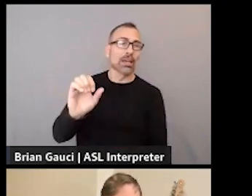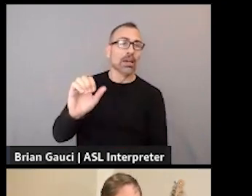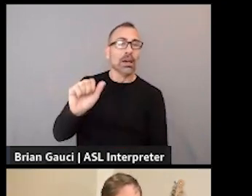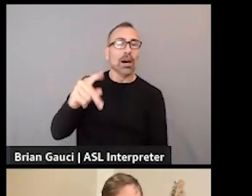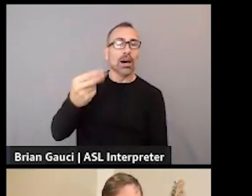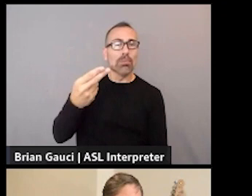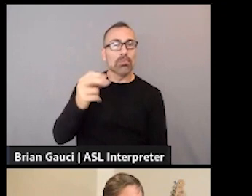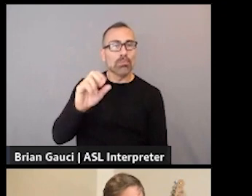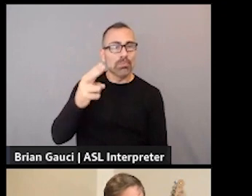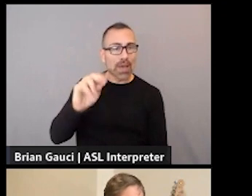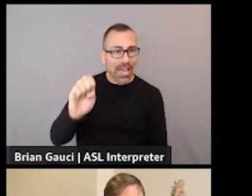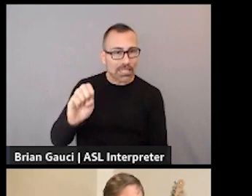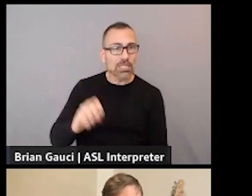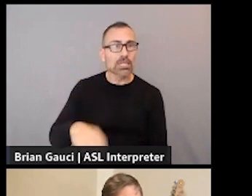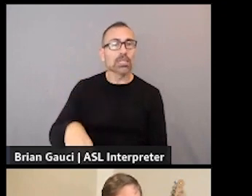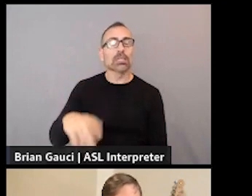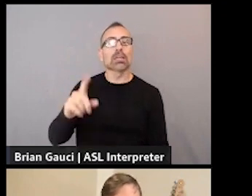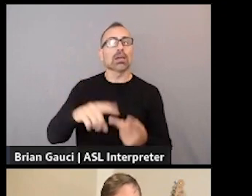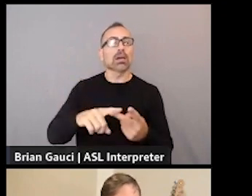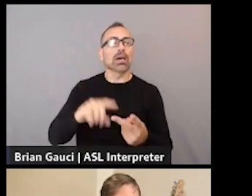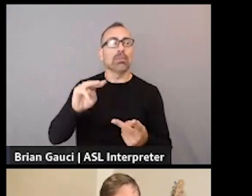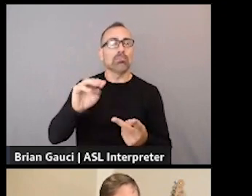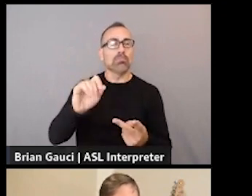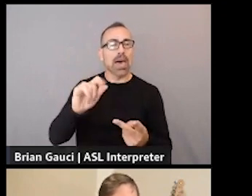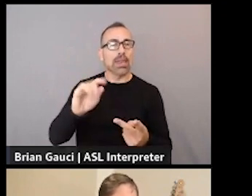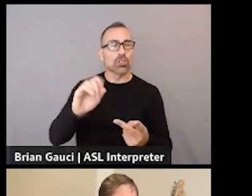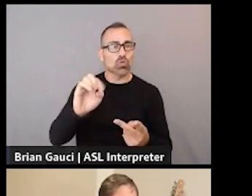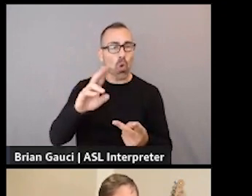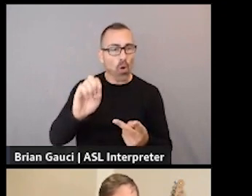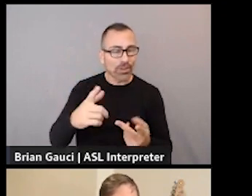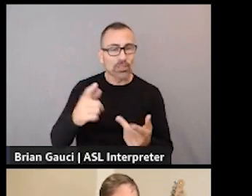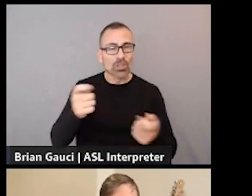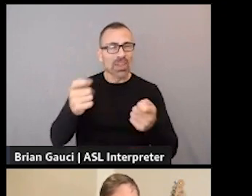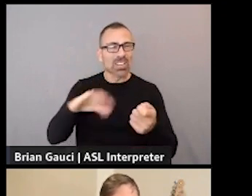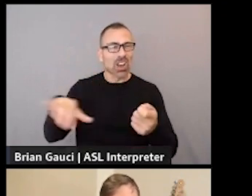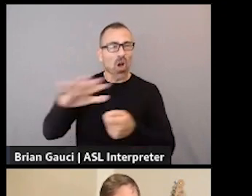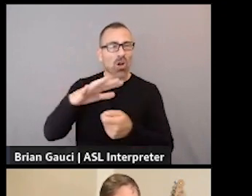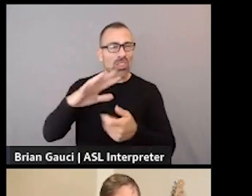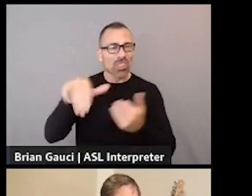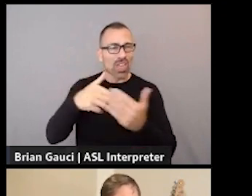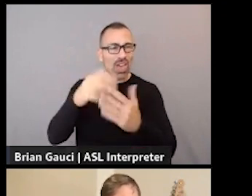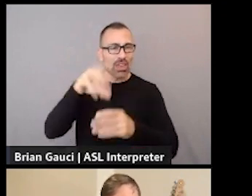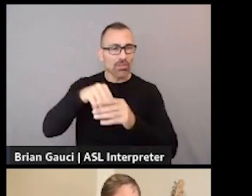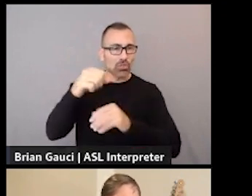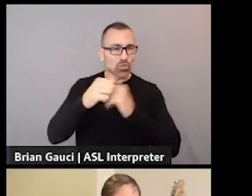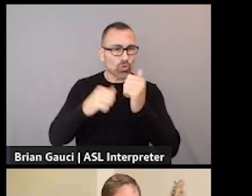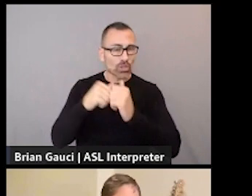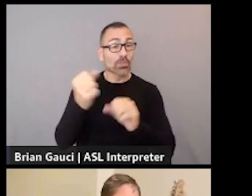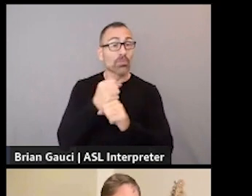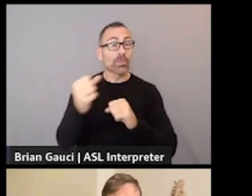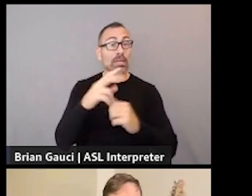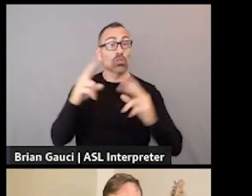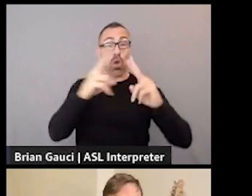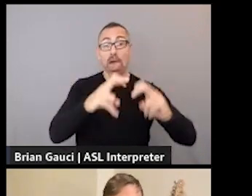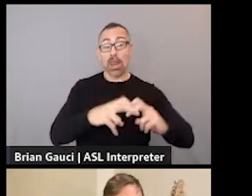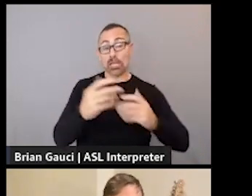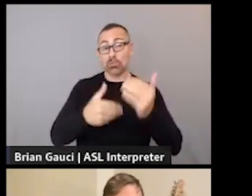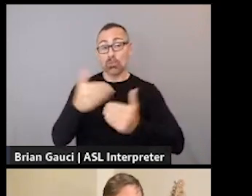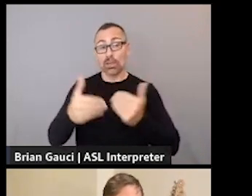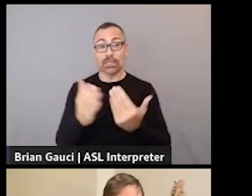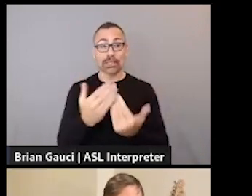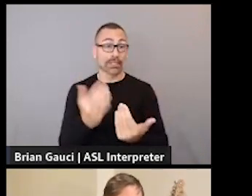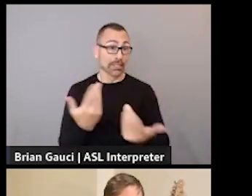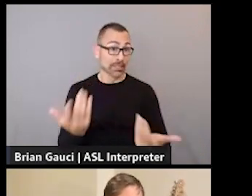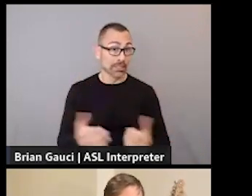it's managing infrastructure and all that underlying metadata. So it makes your analytics and processing later. So I'm just going to do AWS On